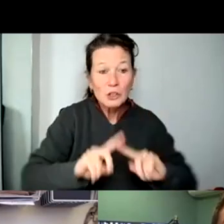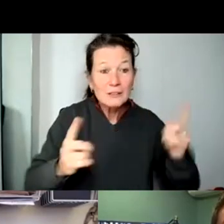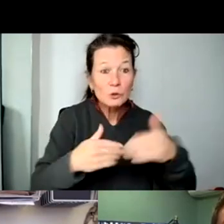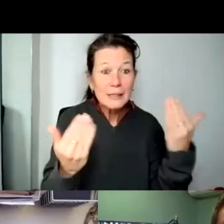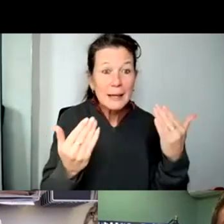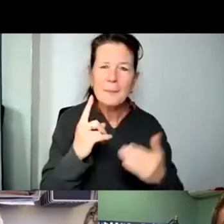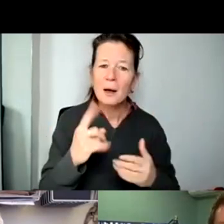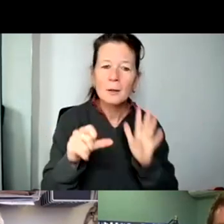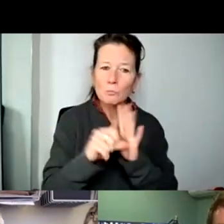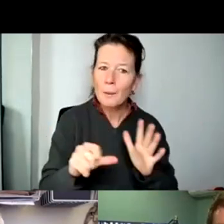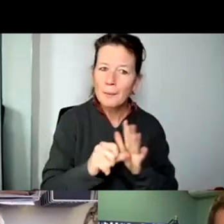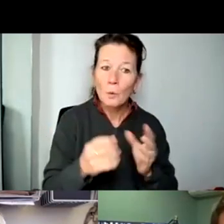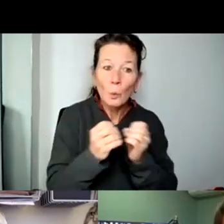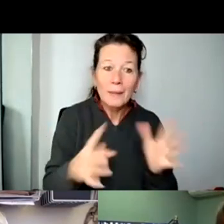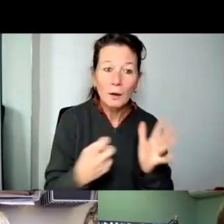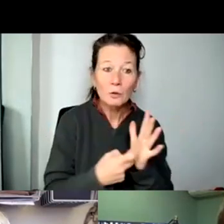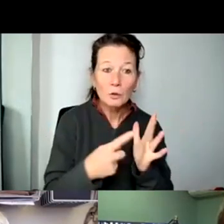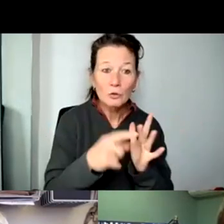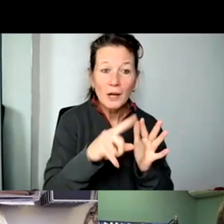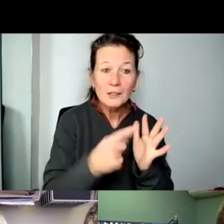was that without the rider,